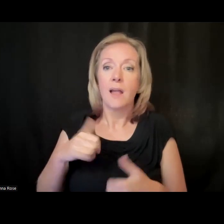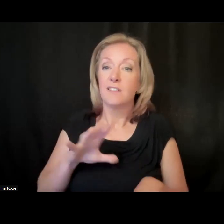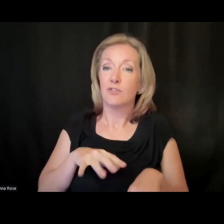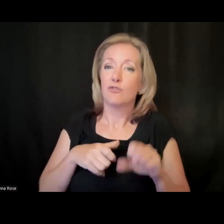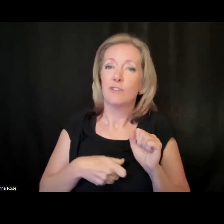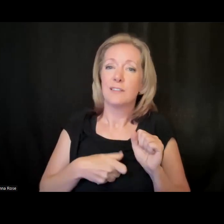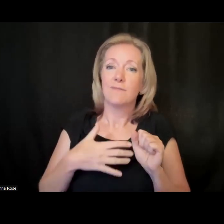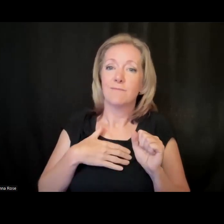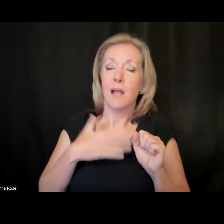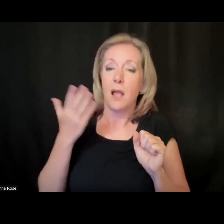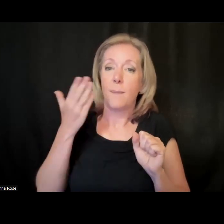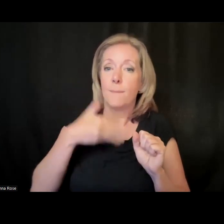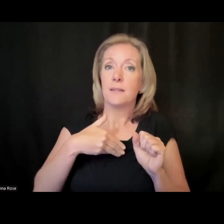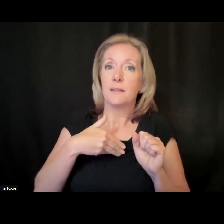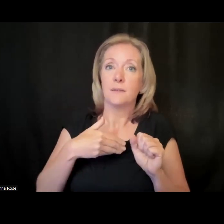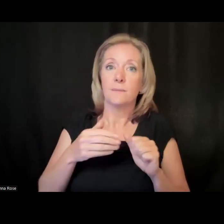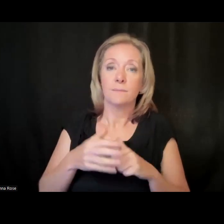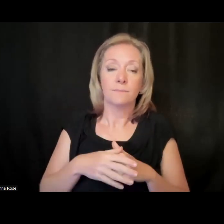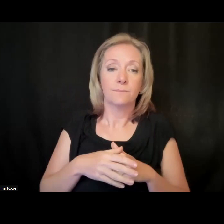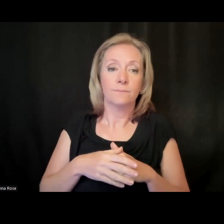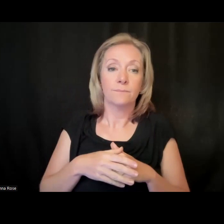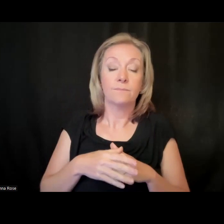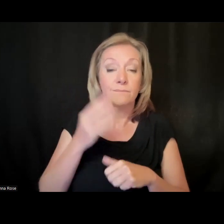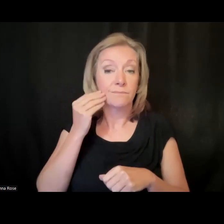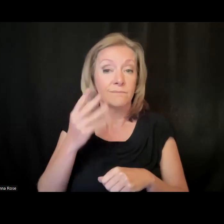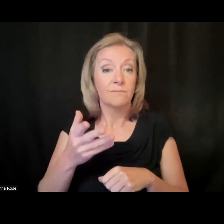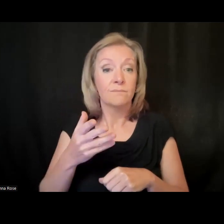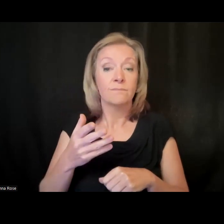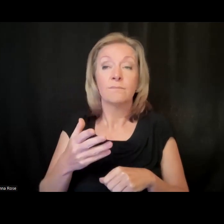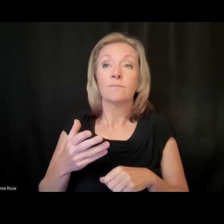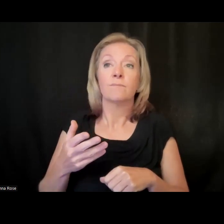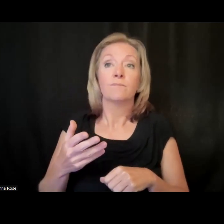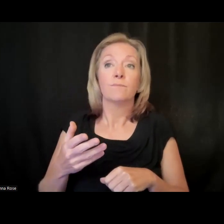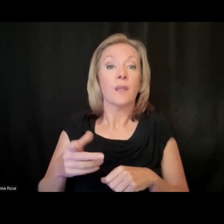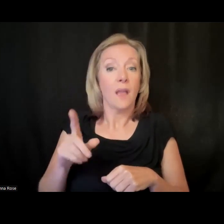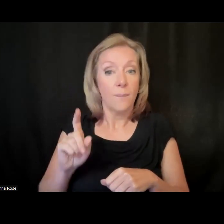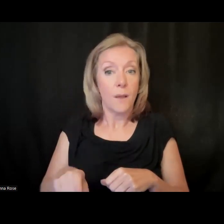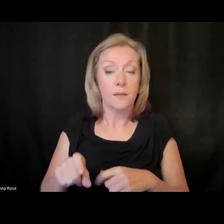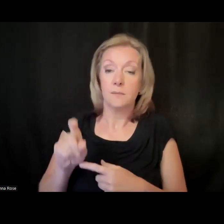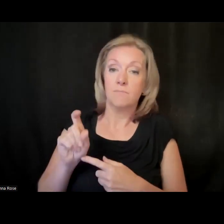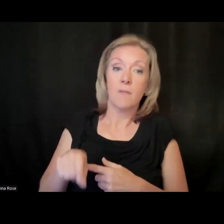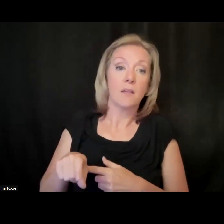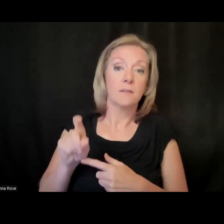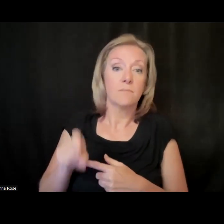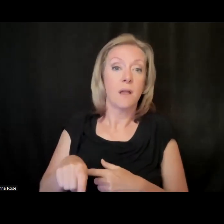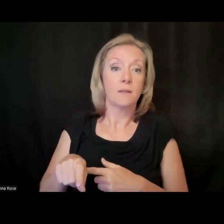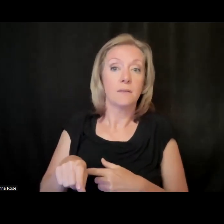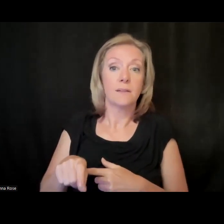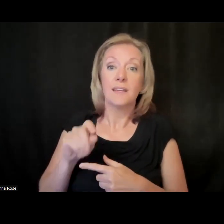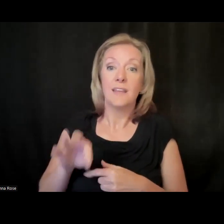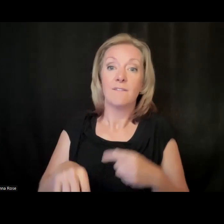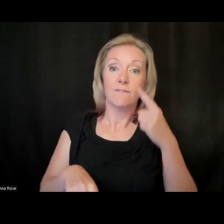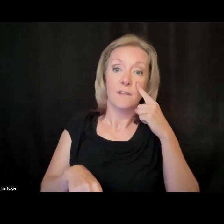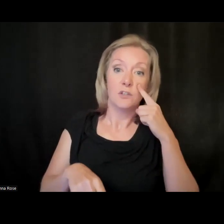fact that on my watch, I missed it. So I will say to you, we absolutely have to say vision loss, check